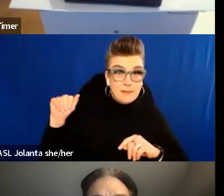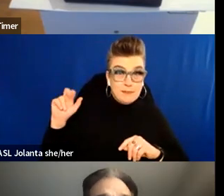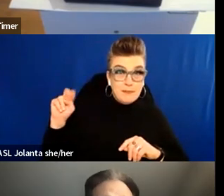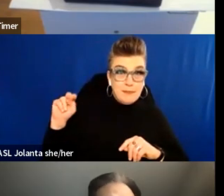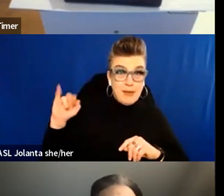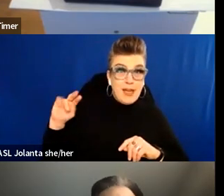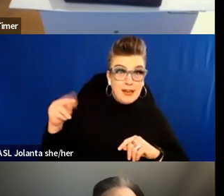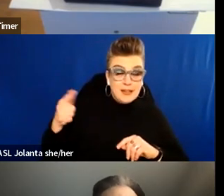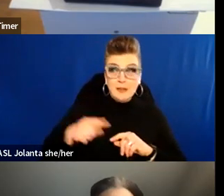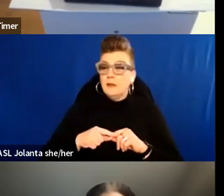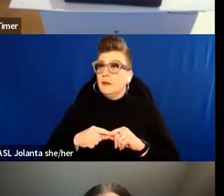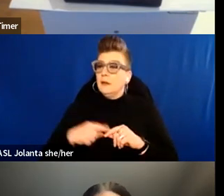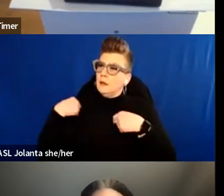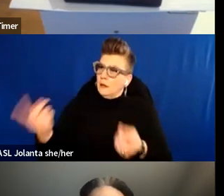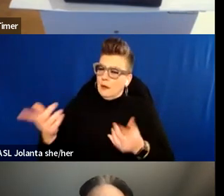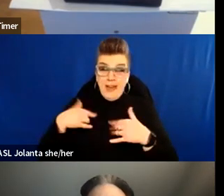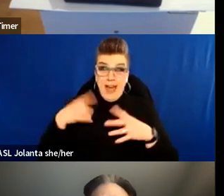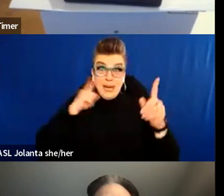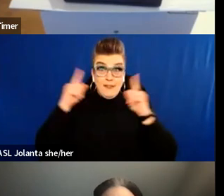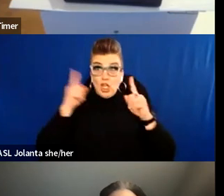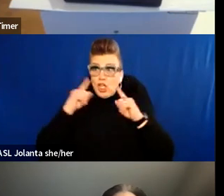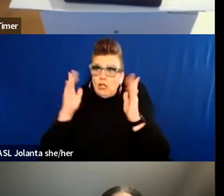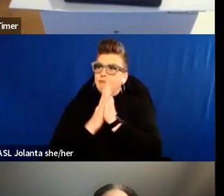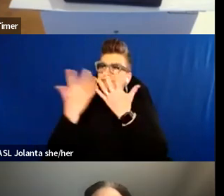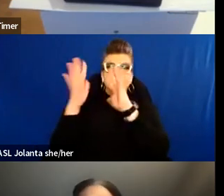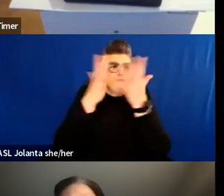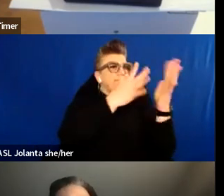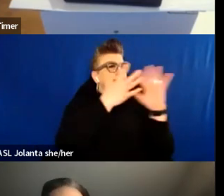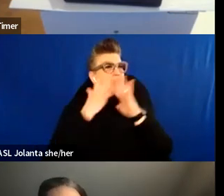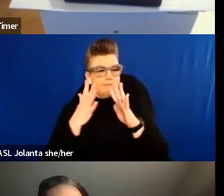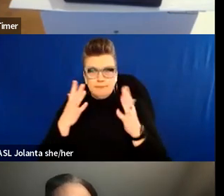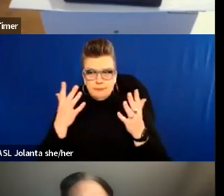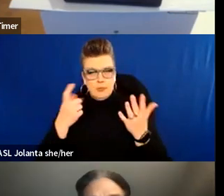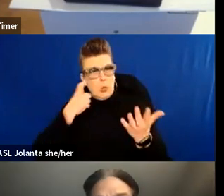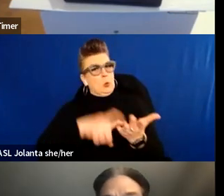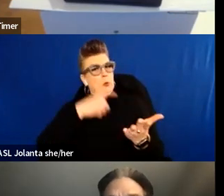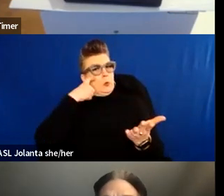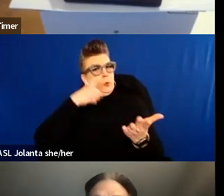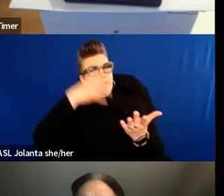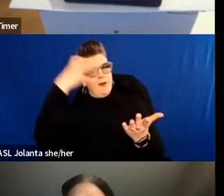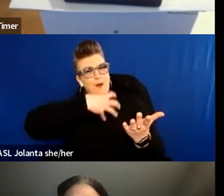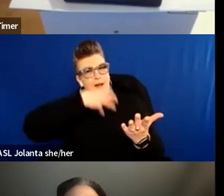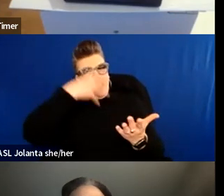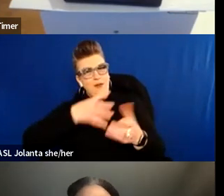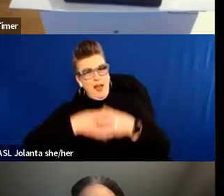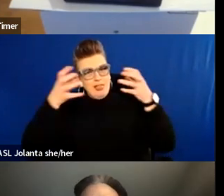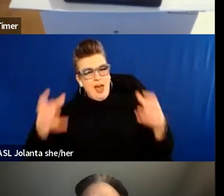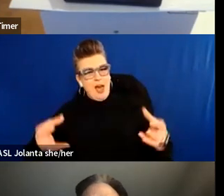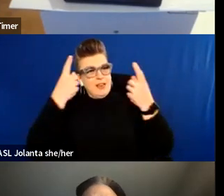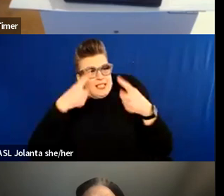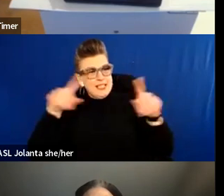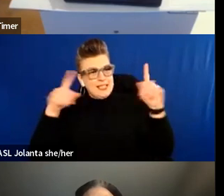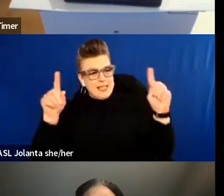manning it's i i've heard you know the praise that it's had and being recognized for its success and narrowing the achievement